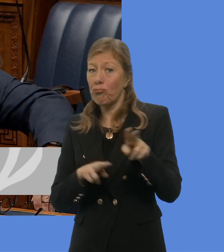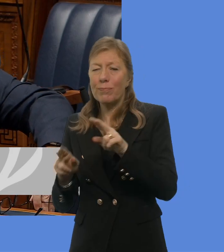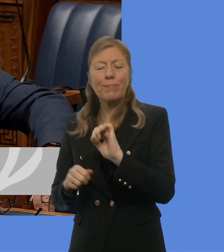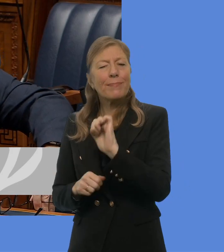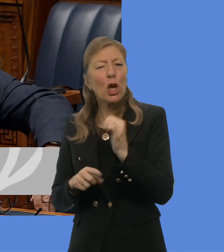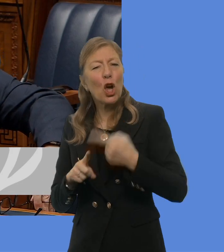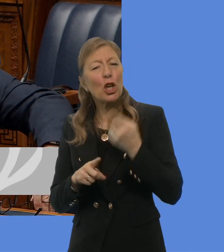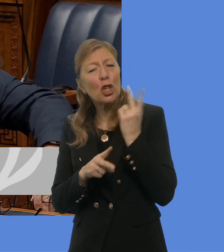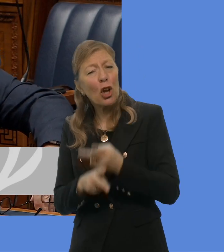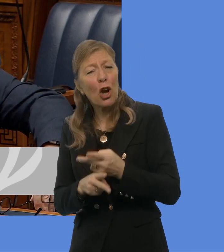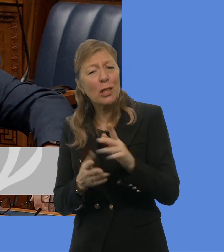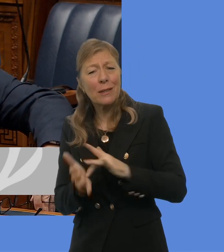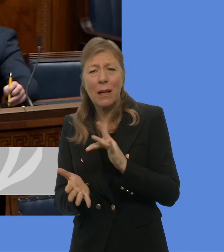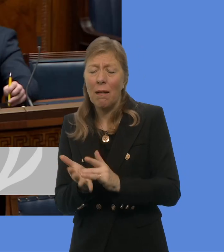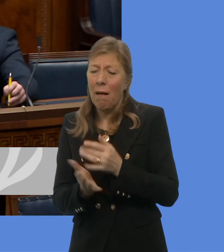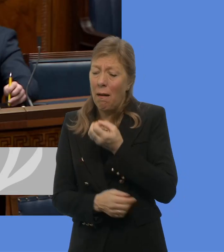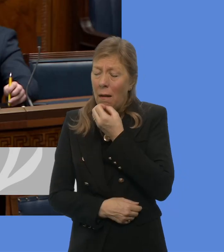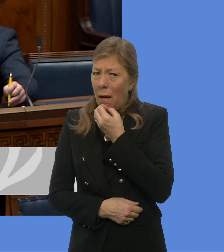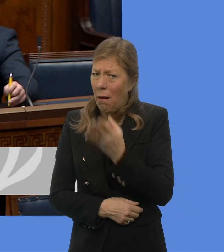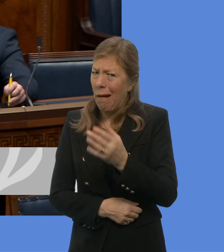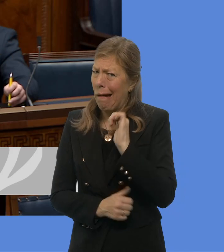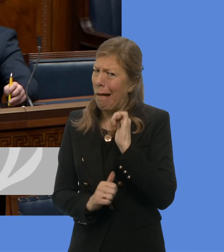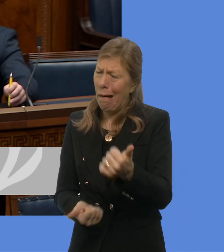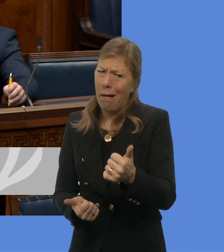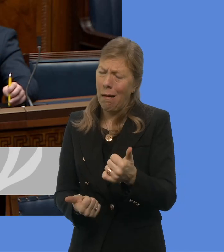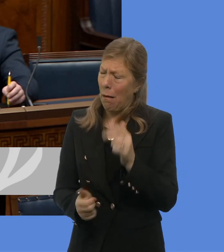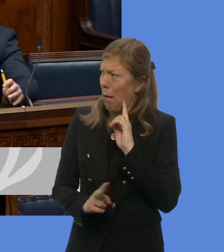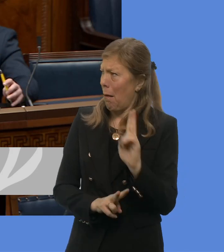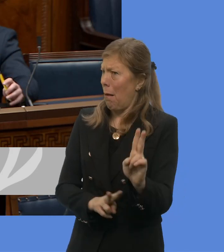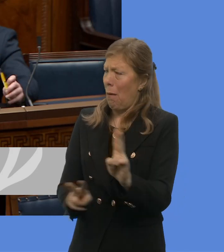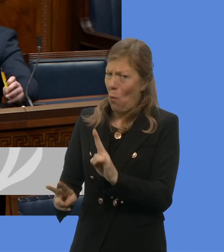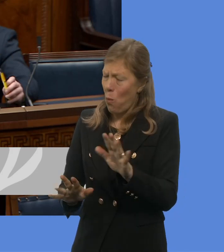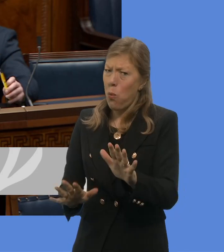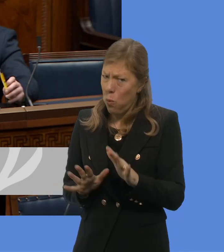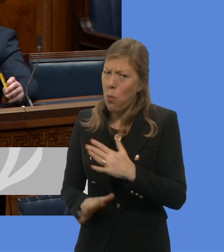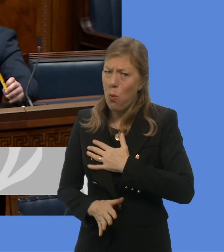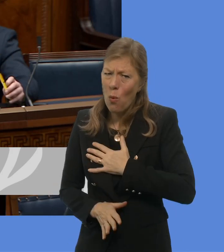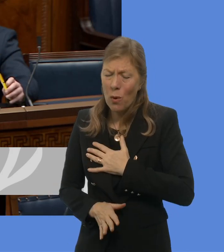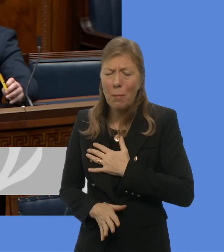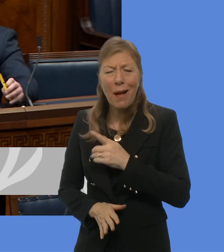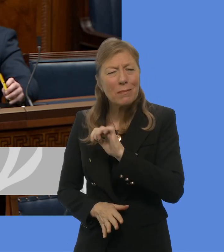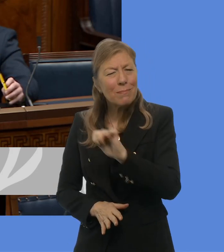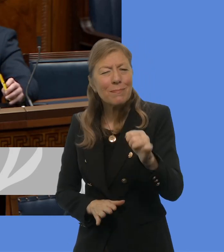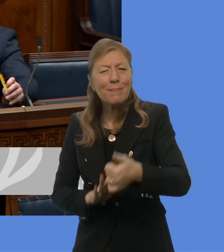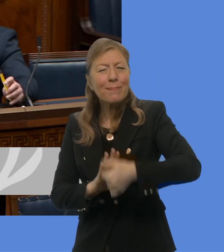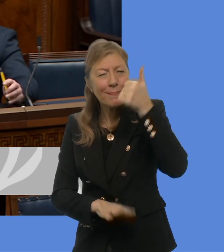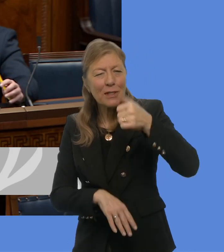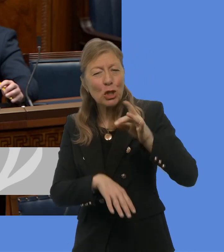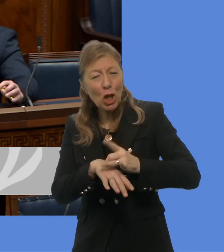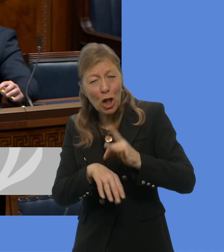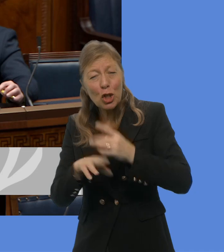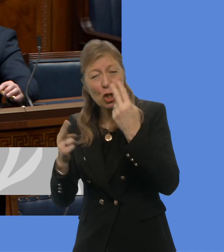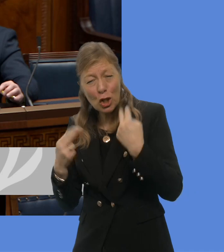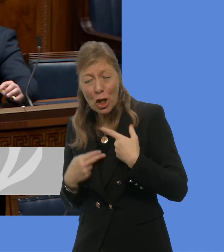it's a magnificent development. And indeed, one of the points that was being made to me by the consultants and the nurses within that